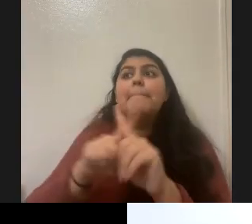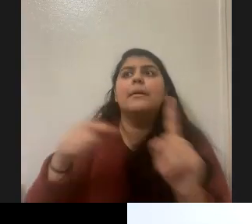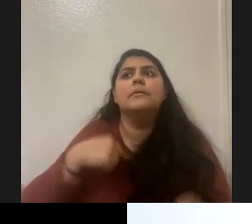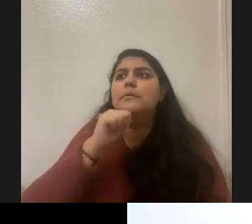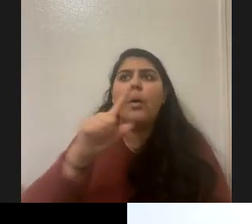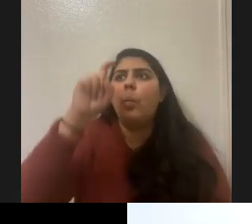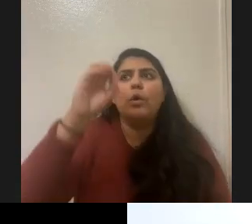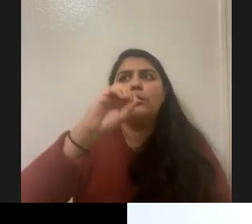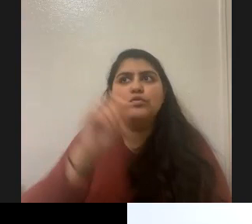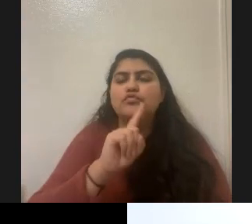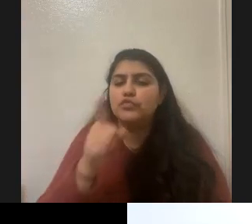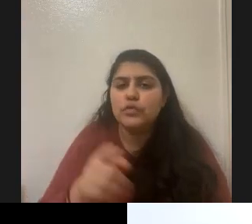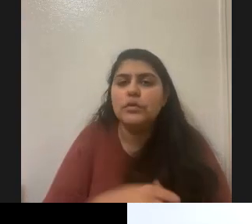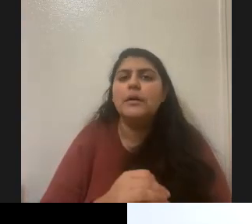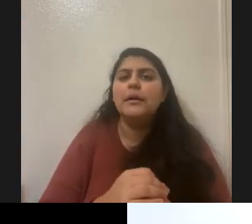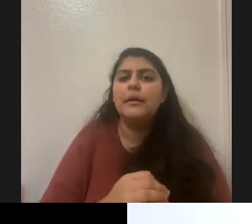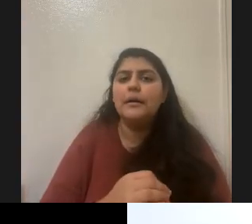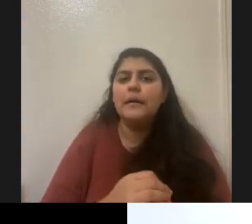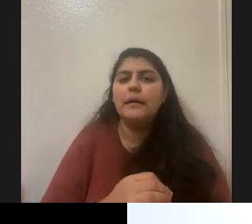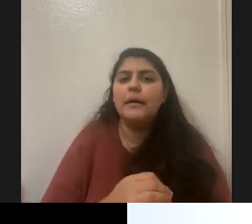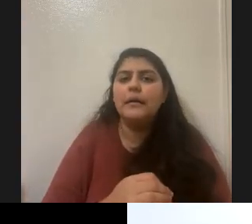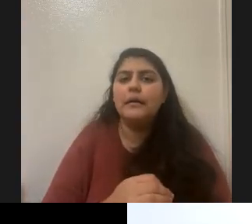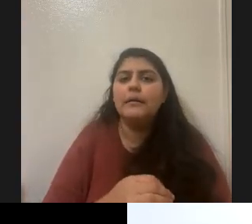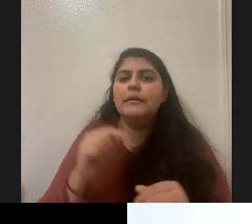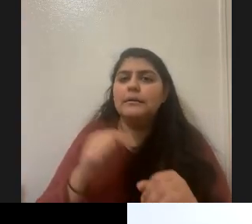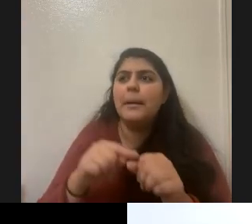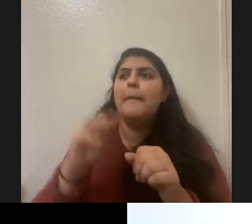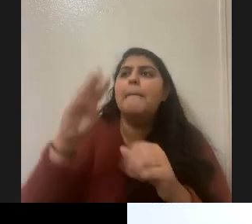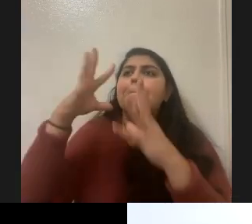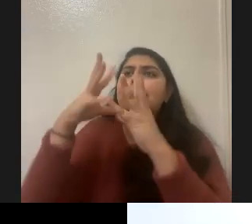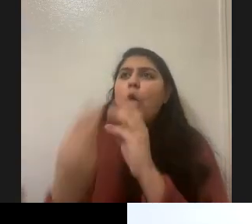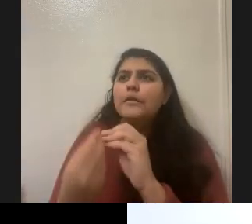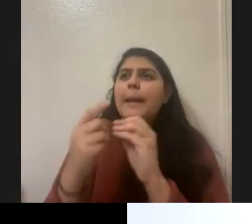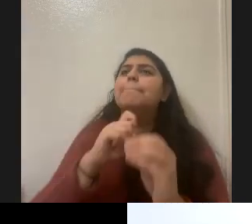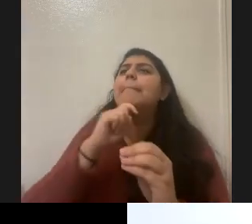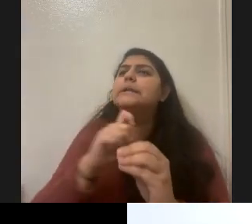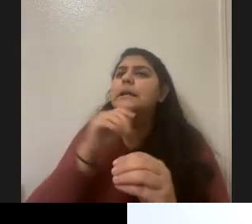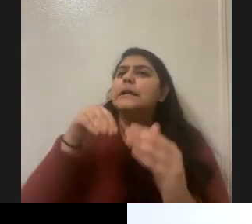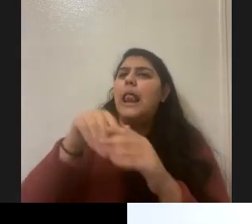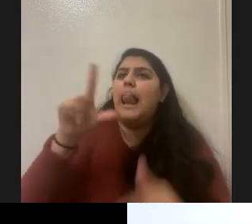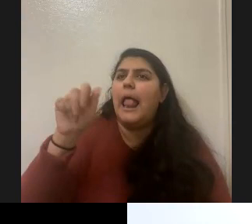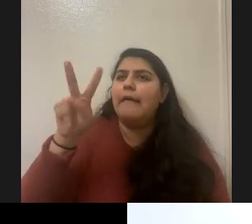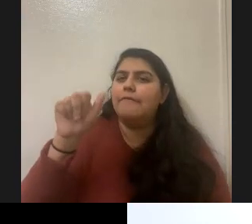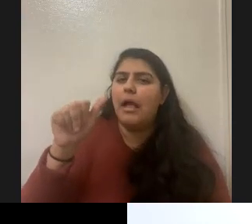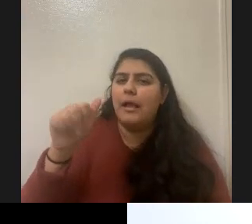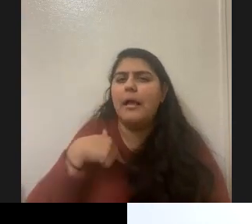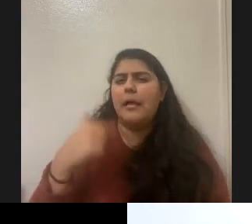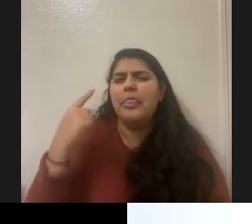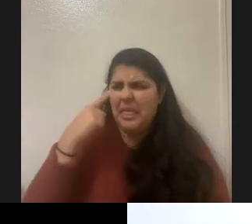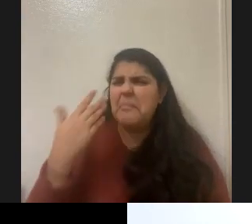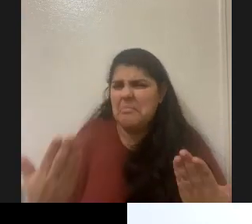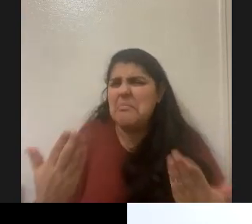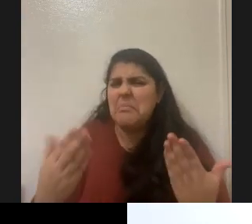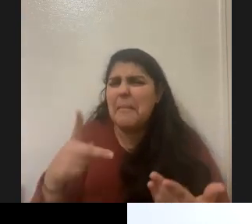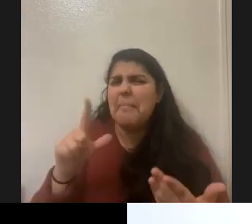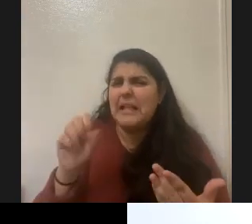sure. It's hot molten metal in a kind of like a lava form. I would imagine it is plasma. I